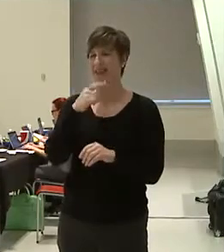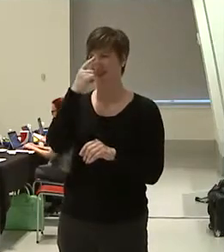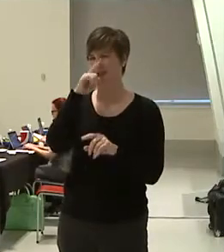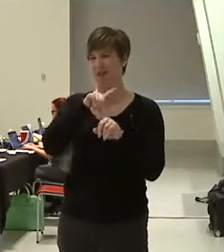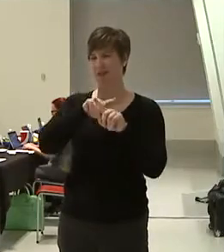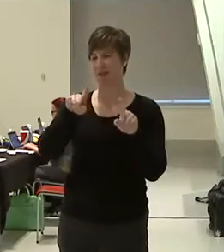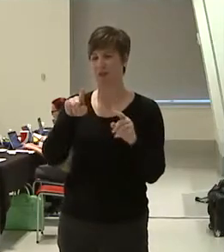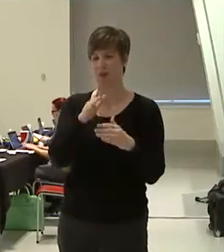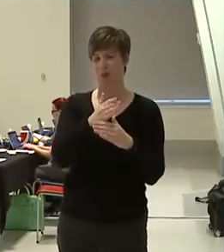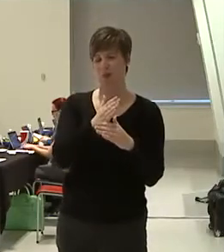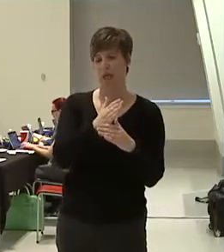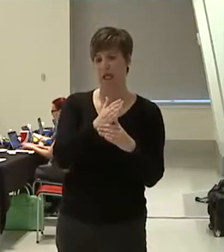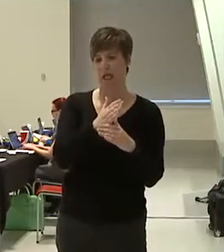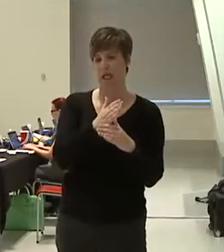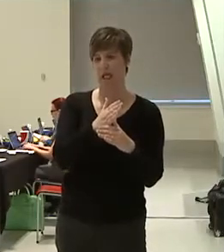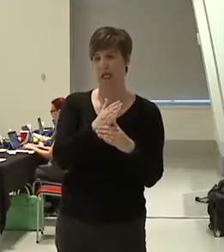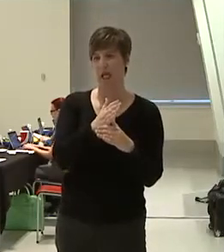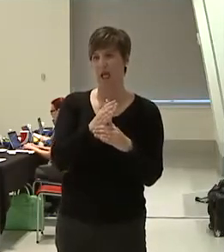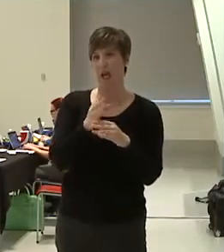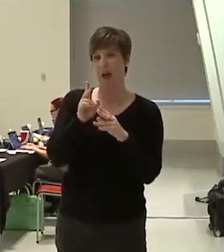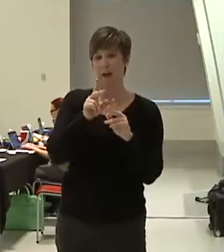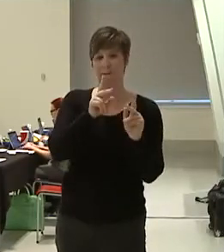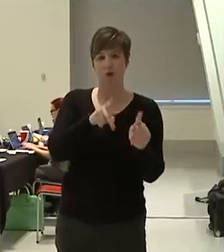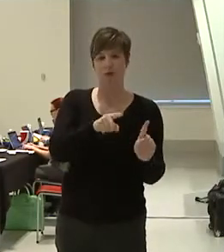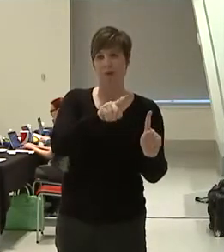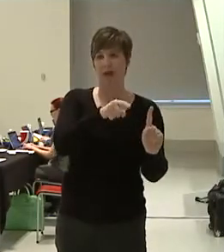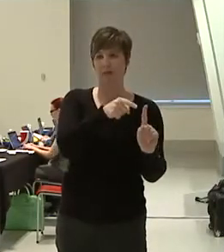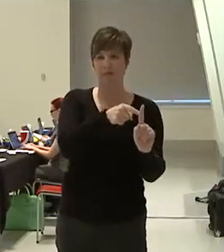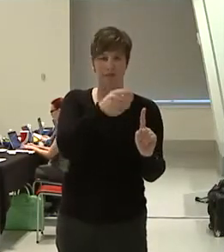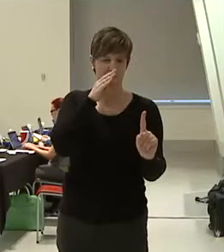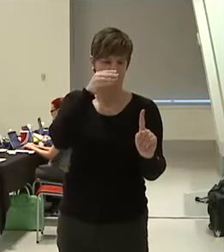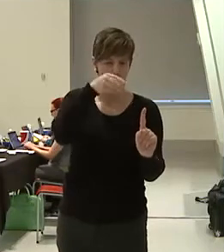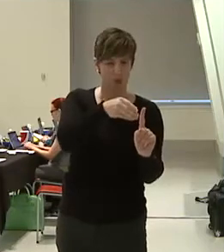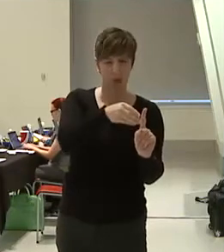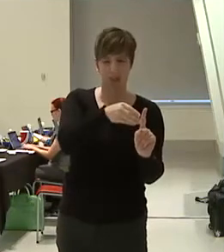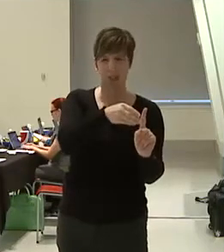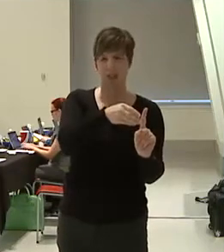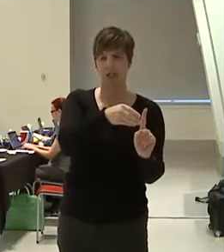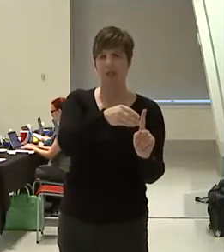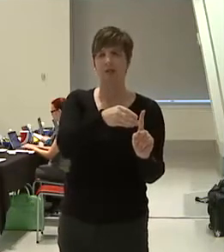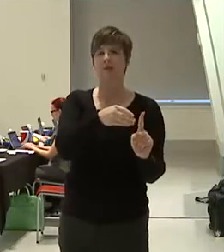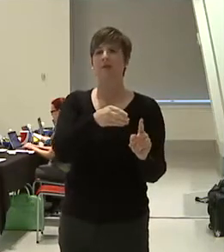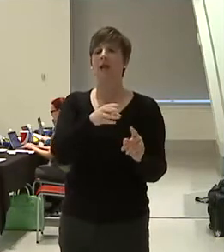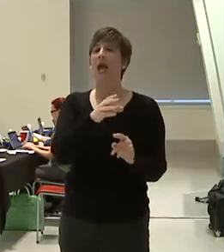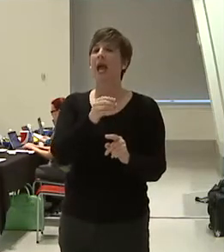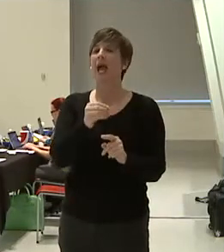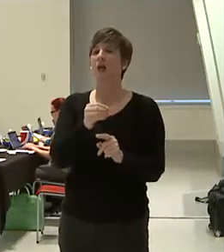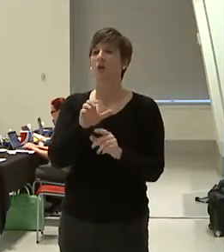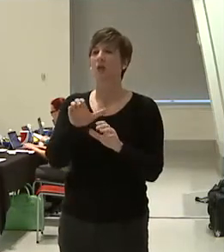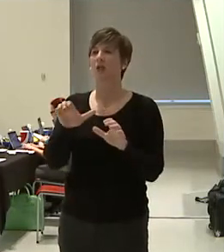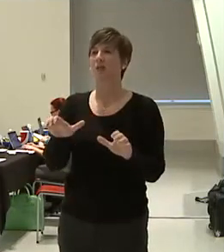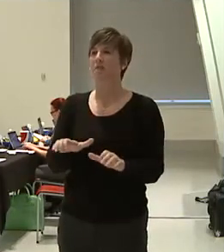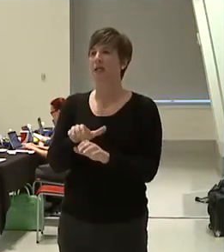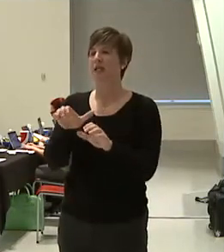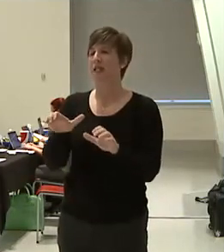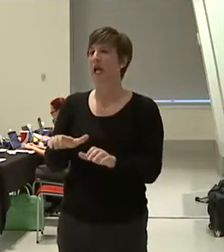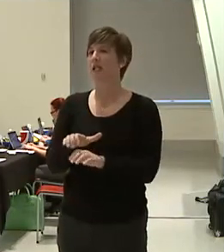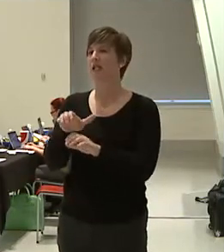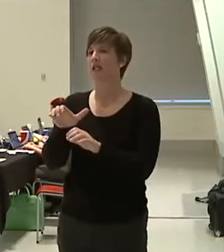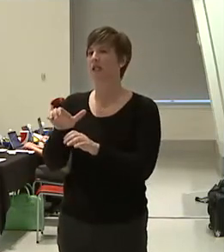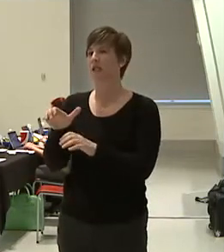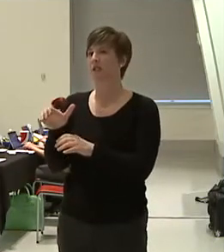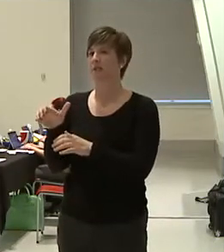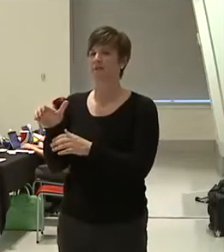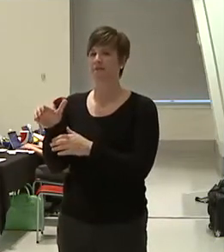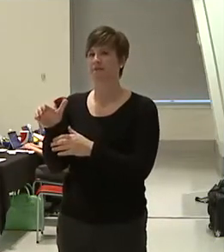between whether somebody's being targeted and when the monitoring is going on and when it's being done in aggregate. And I've had